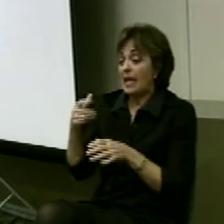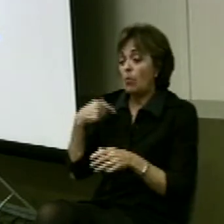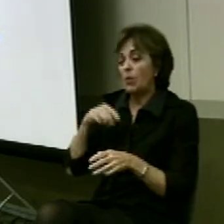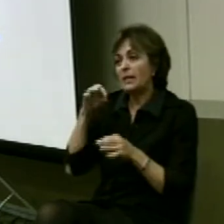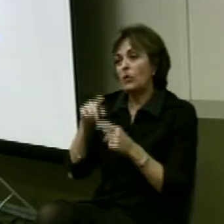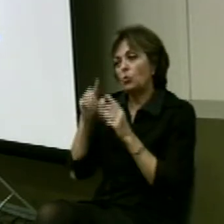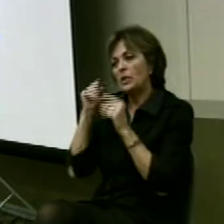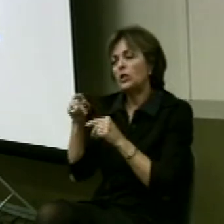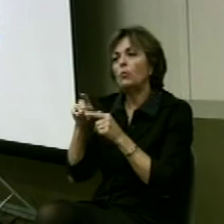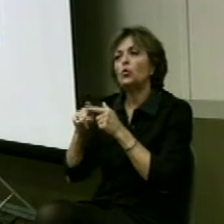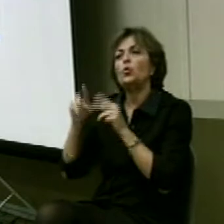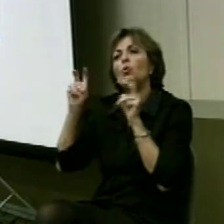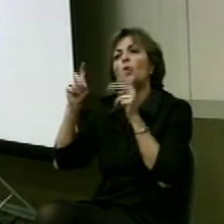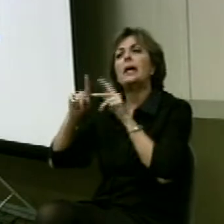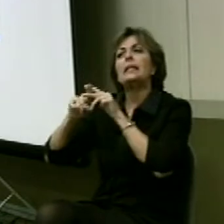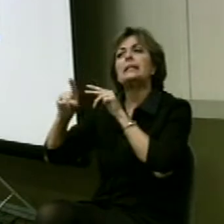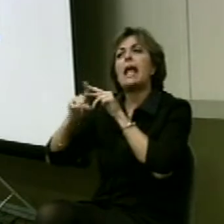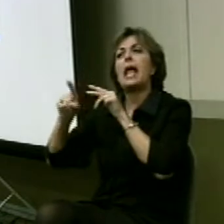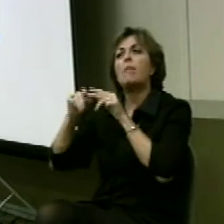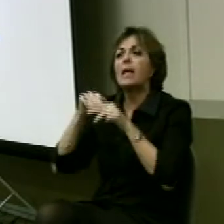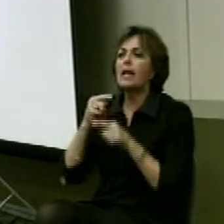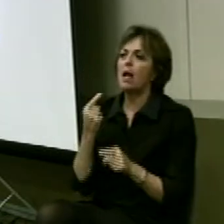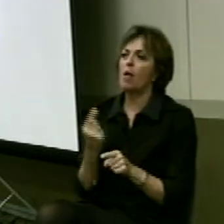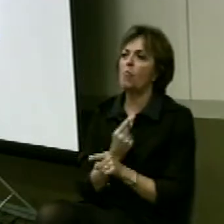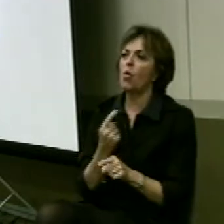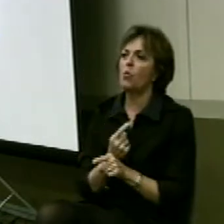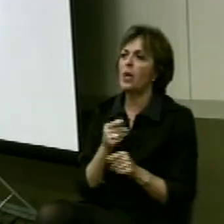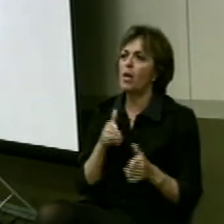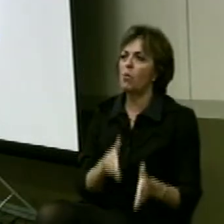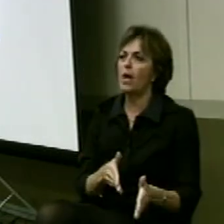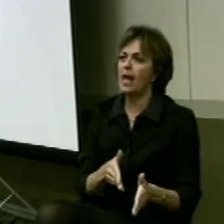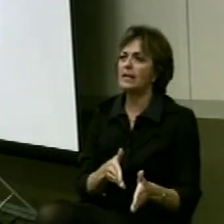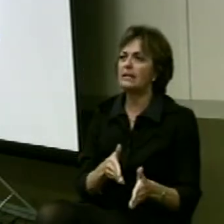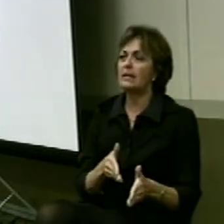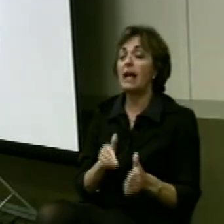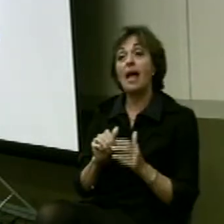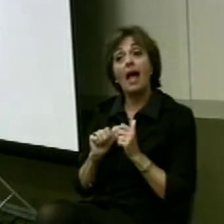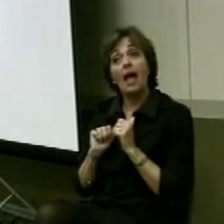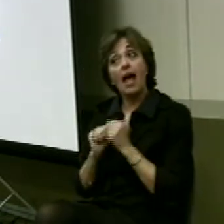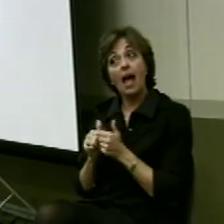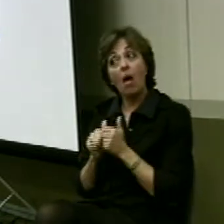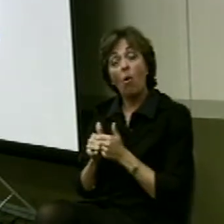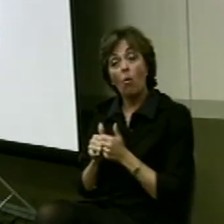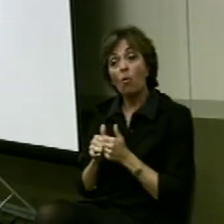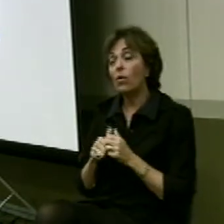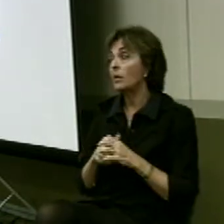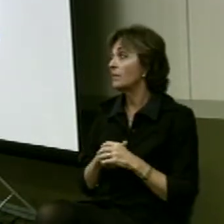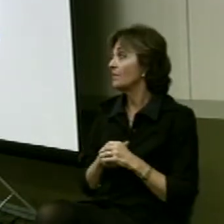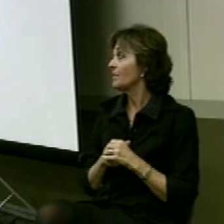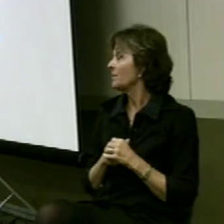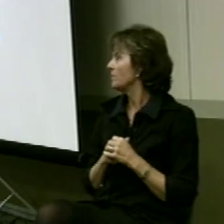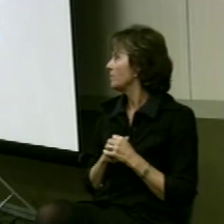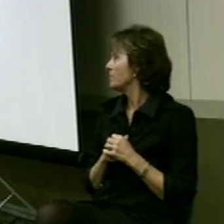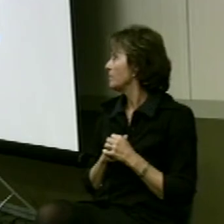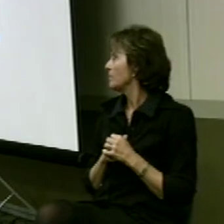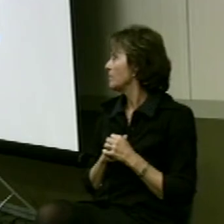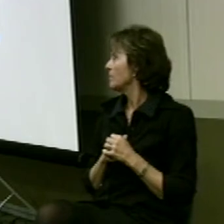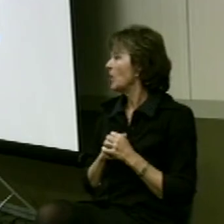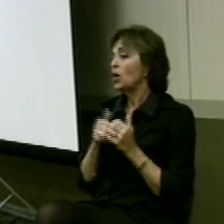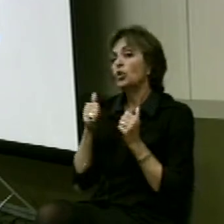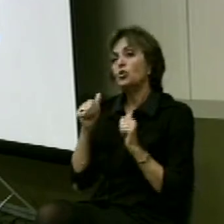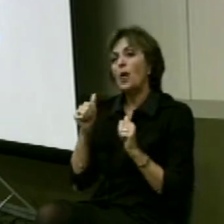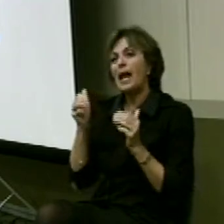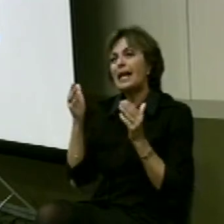we decided to do as a team was to teach him to escape in appropriate ways. Okay, so how did we do that?